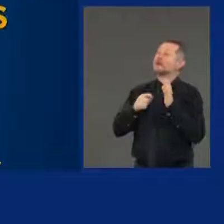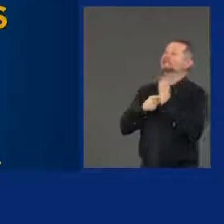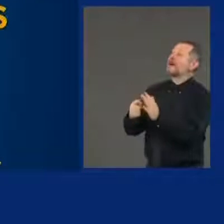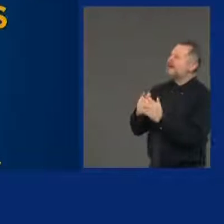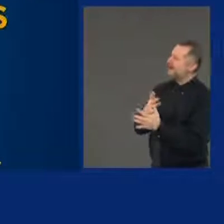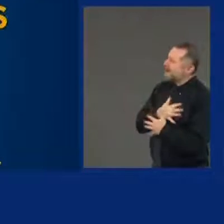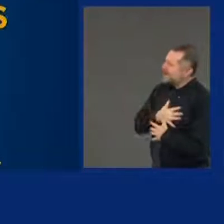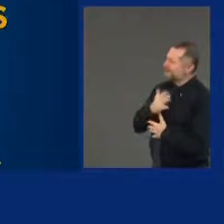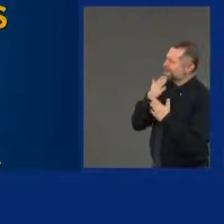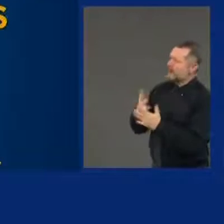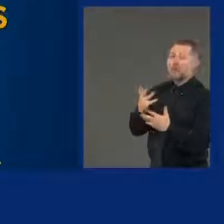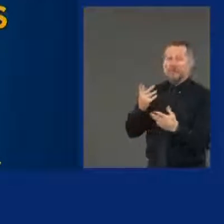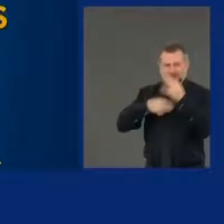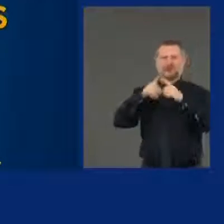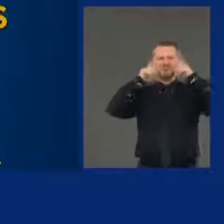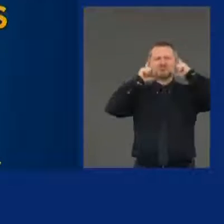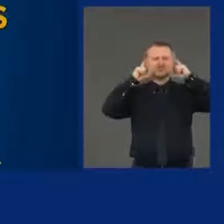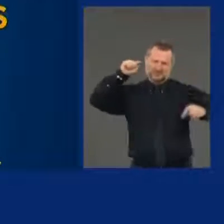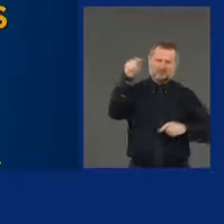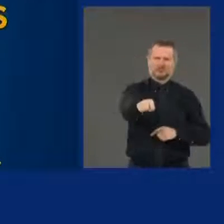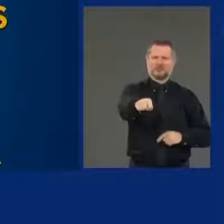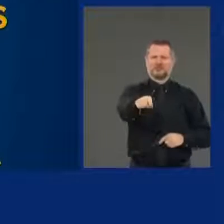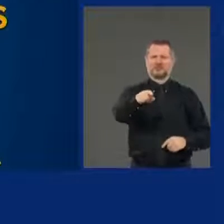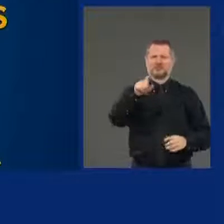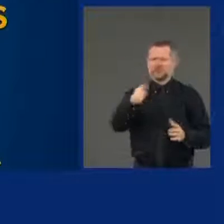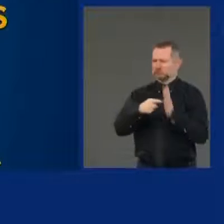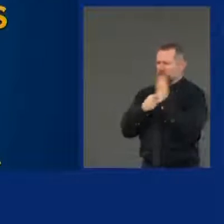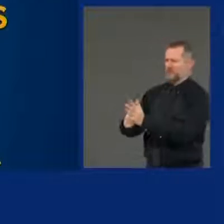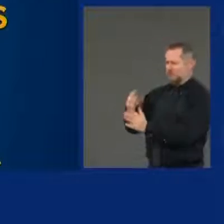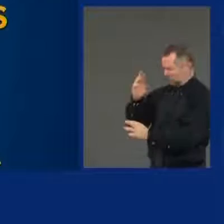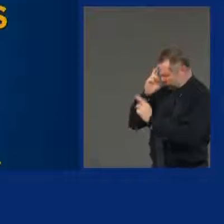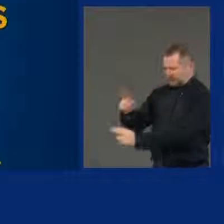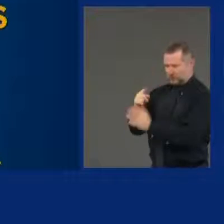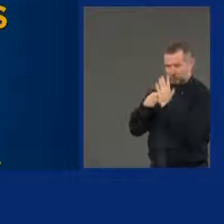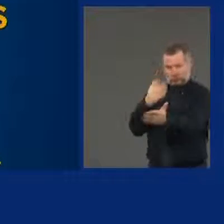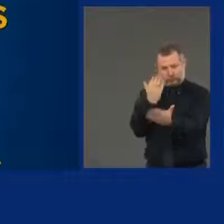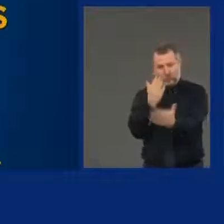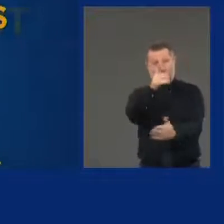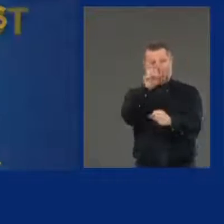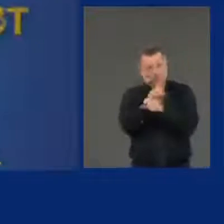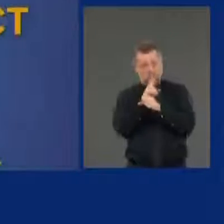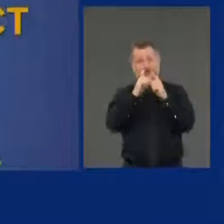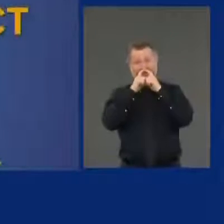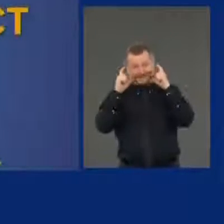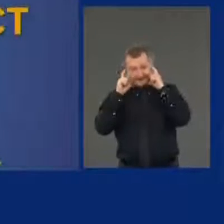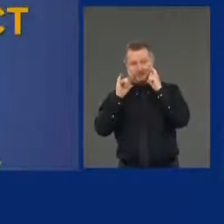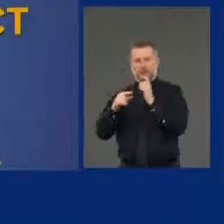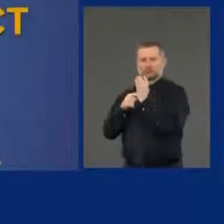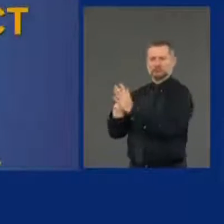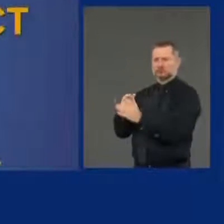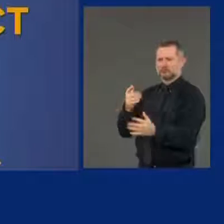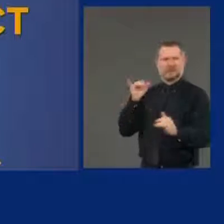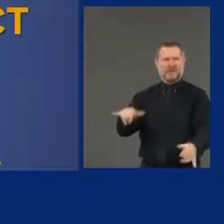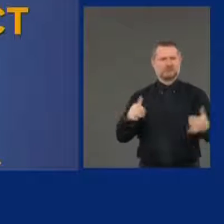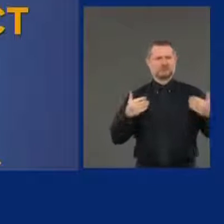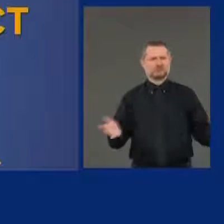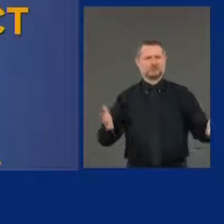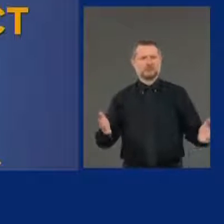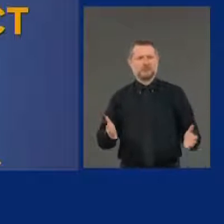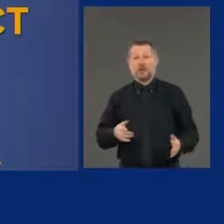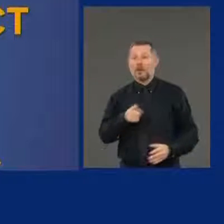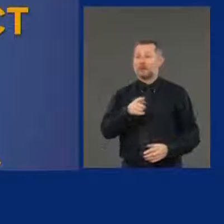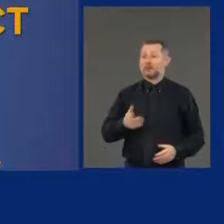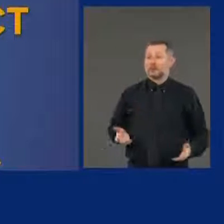way. Show a modicum of respect and wear a mask. It's